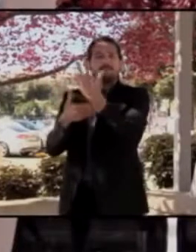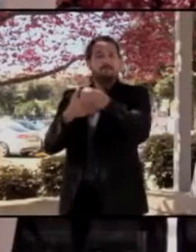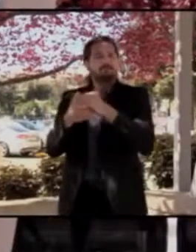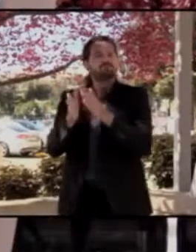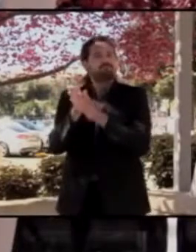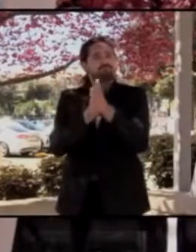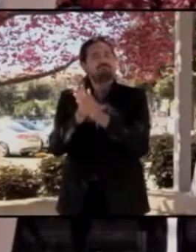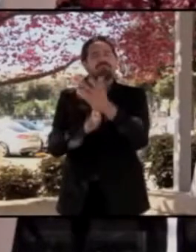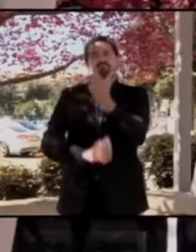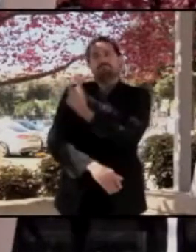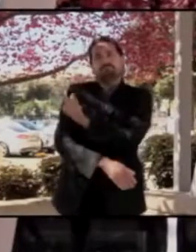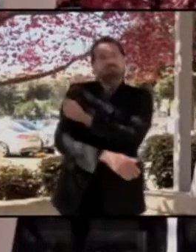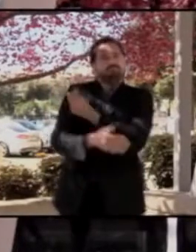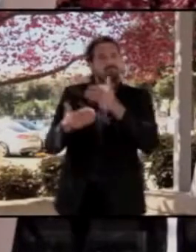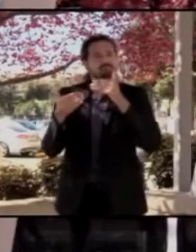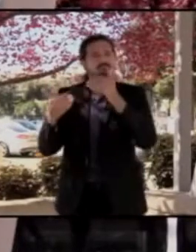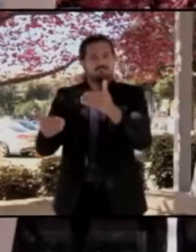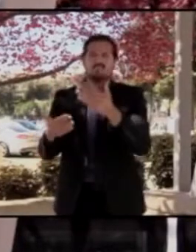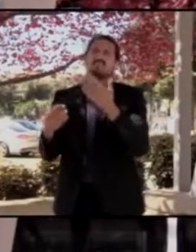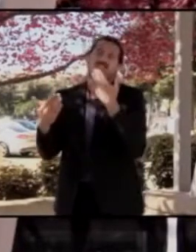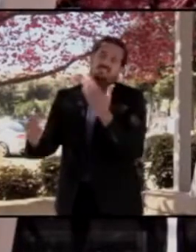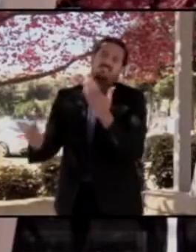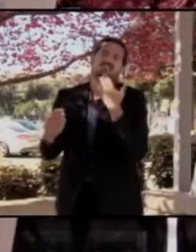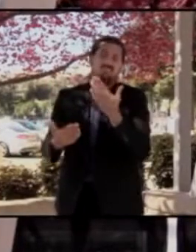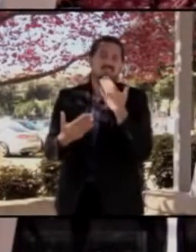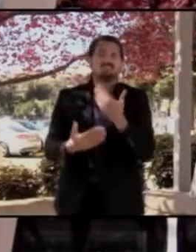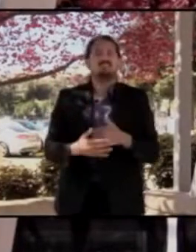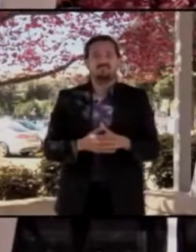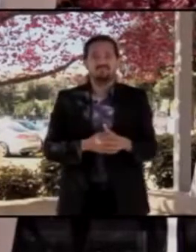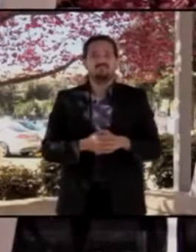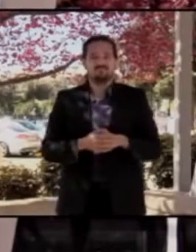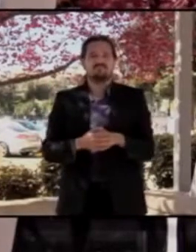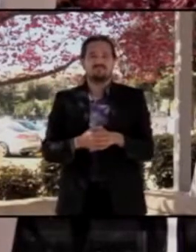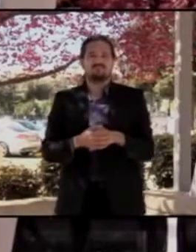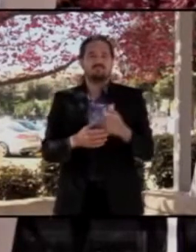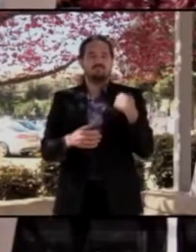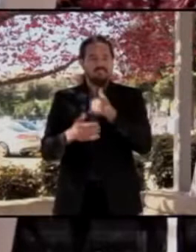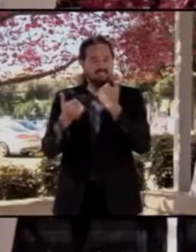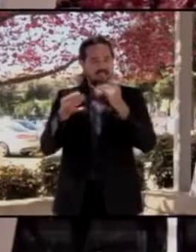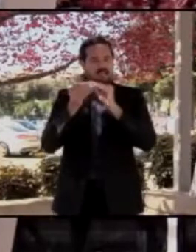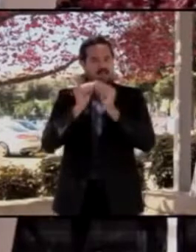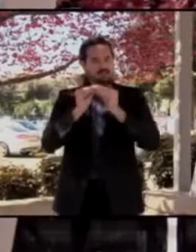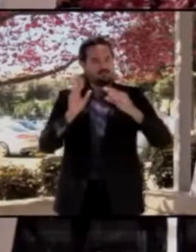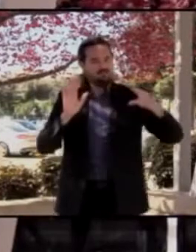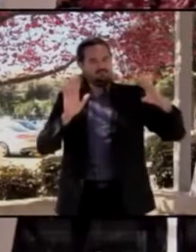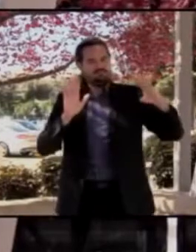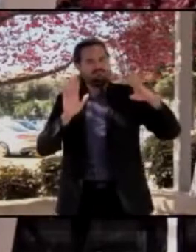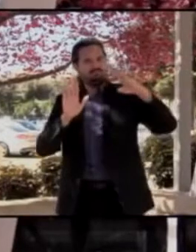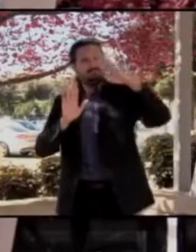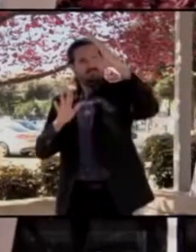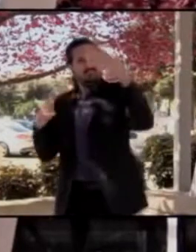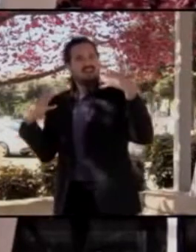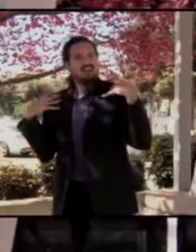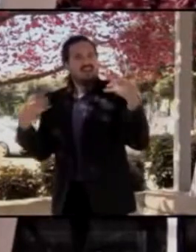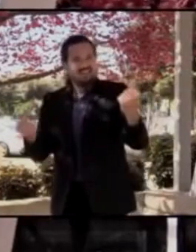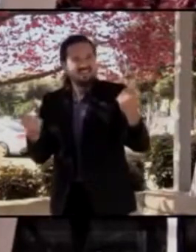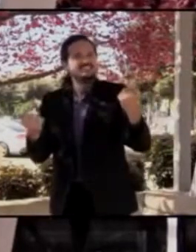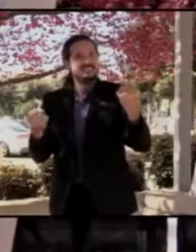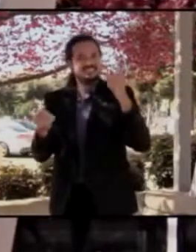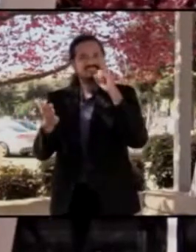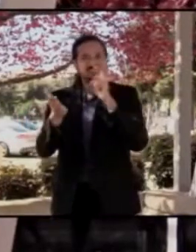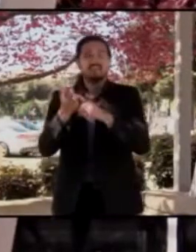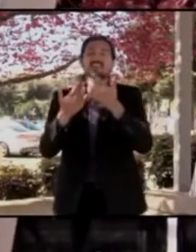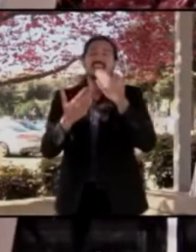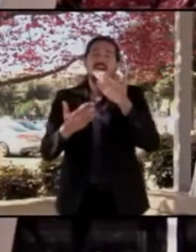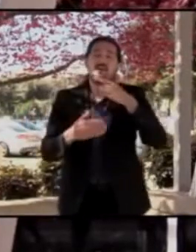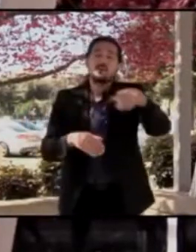healing course. And we also want to thank the 1 million plus community members who have done their part and